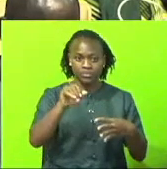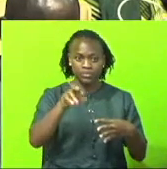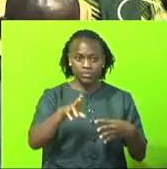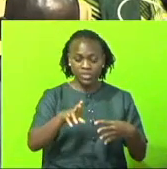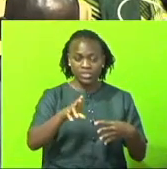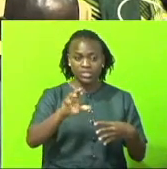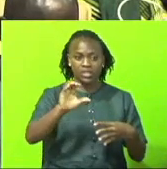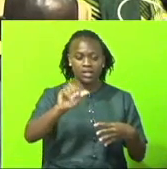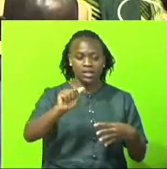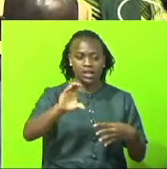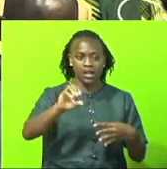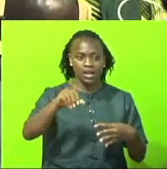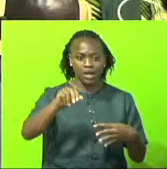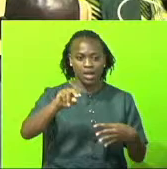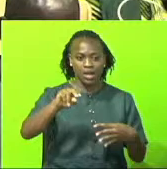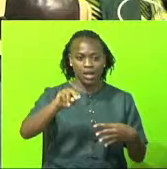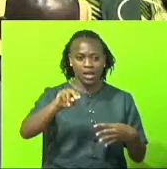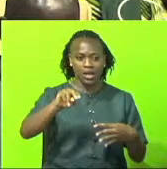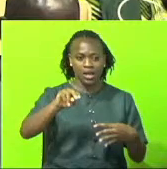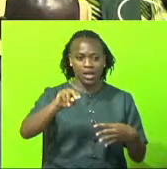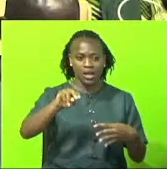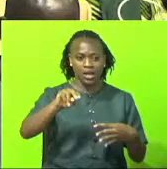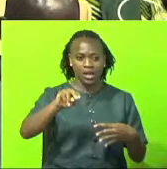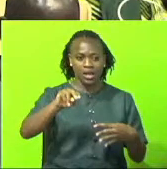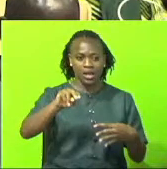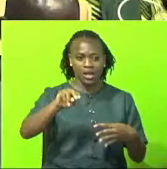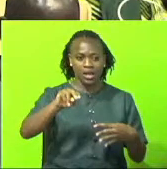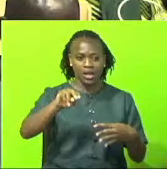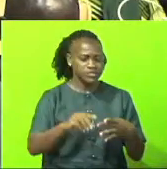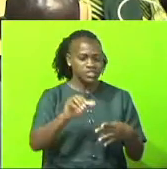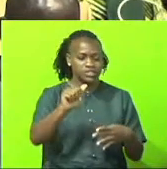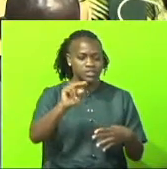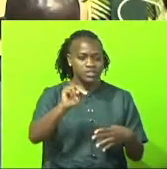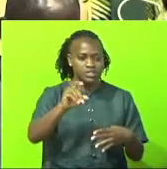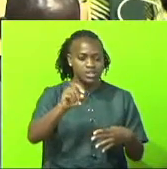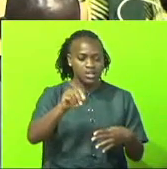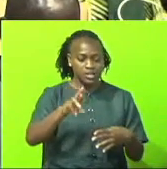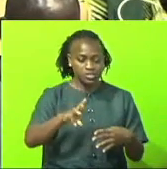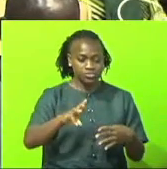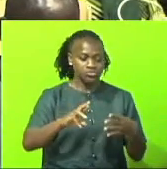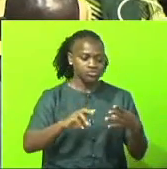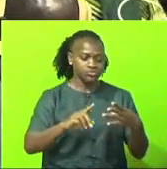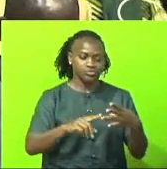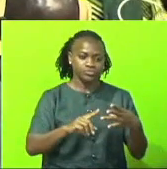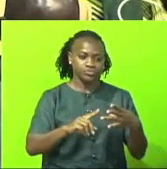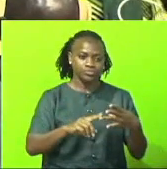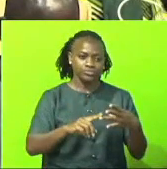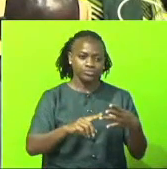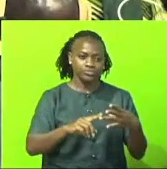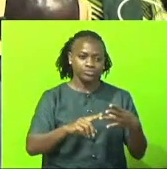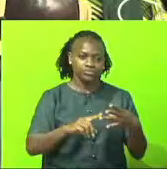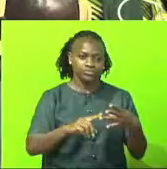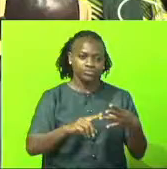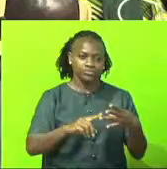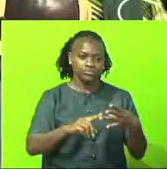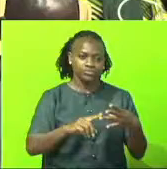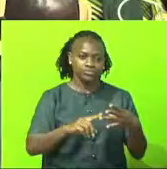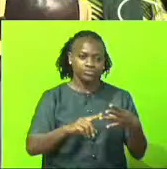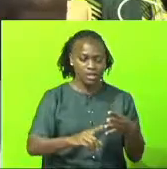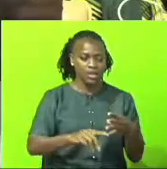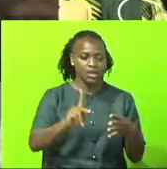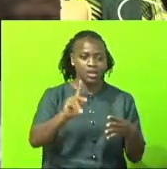Honorable Andrew Amuako Esiama, Honorable Cynthia Mamle Morrison, and Honorable Kojo Asante. Mr.